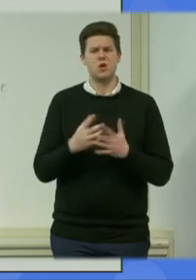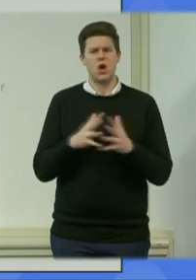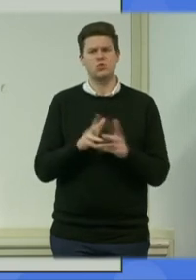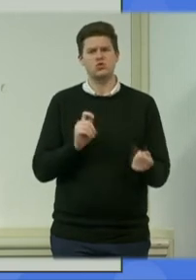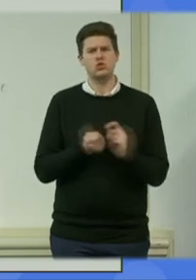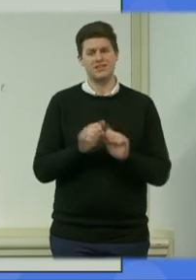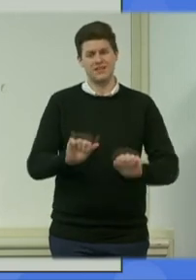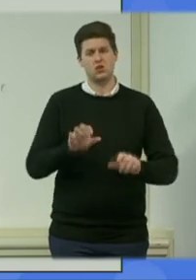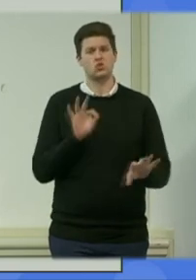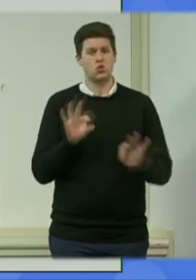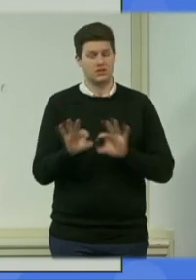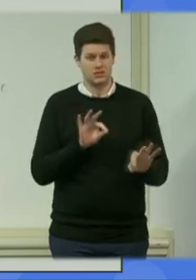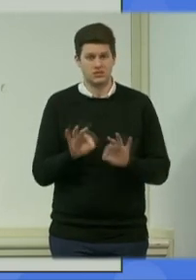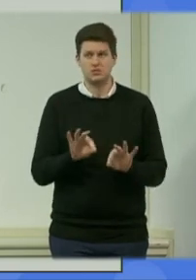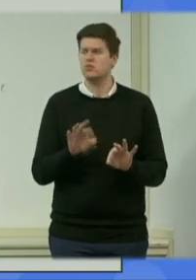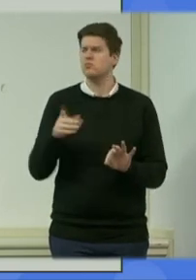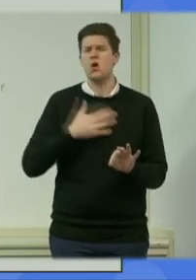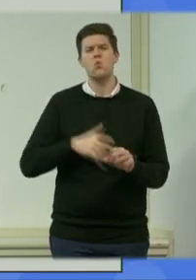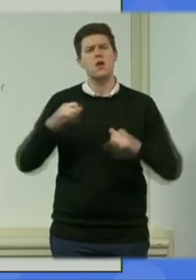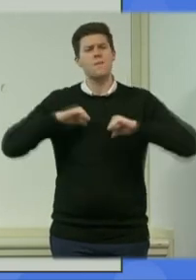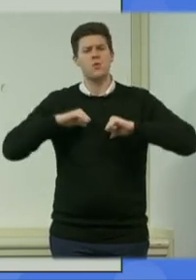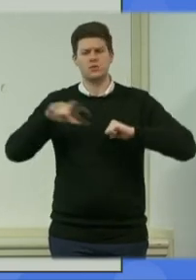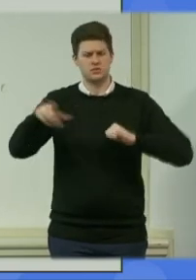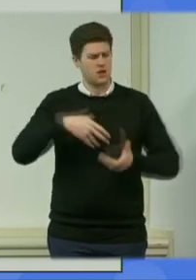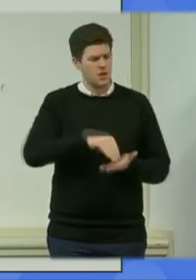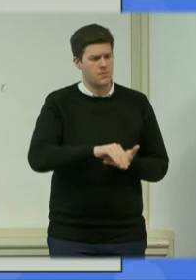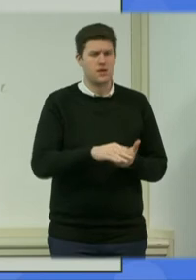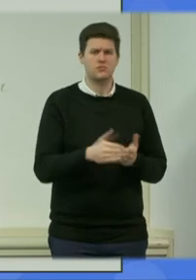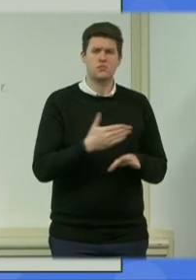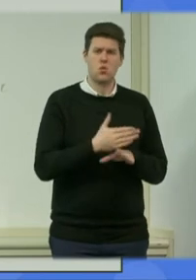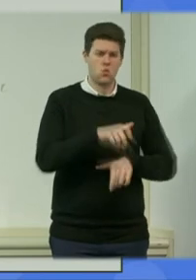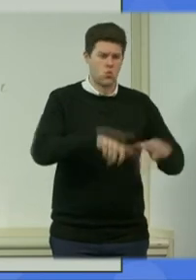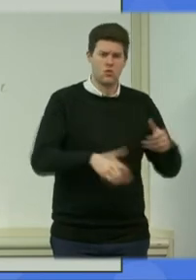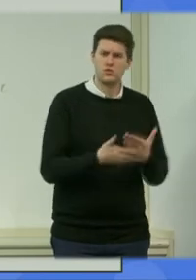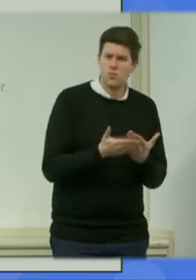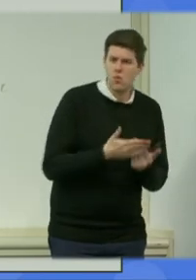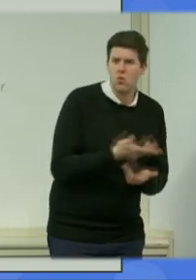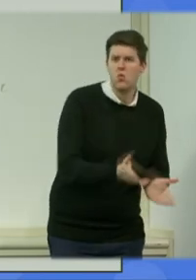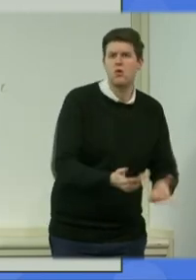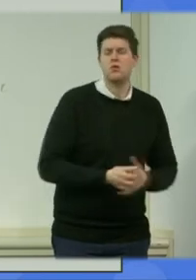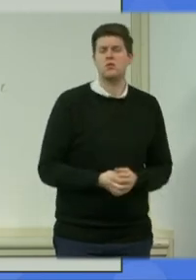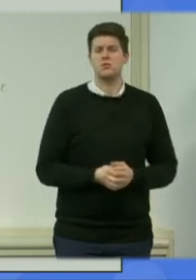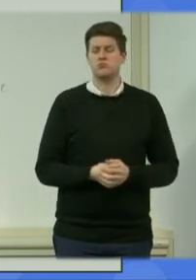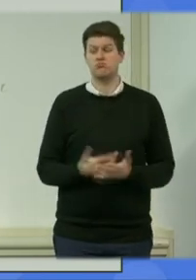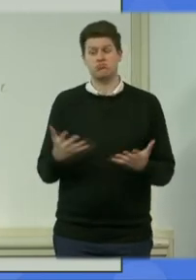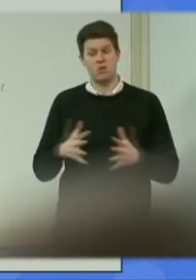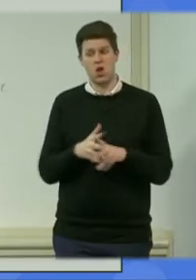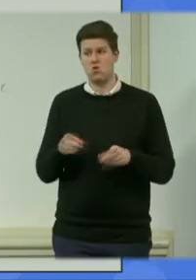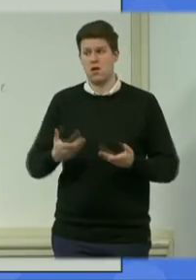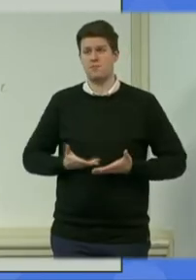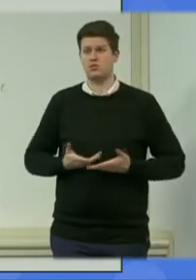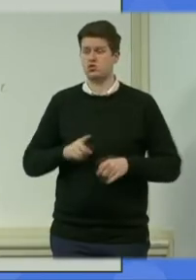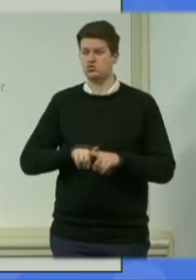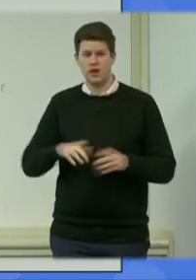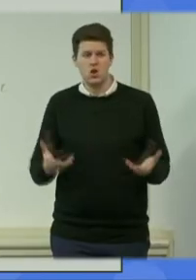pay workers more? How do you get businesses more broadly to give promotions to people? How do you get businesses working so that they